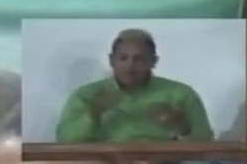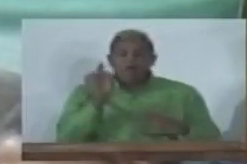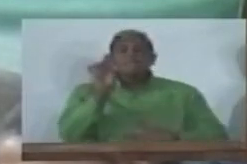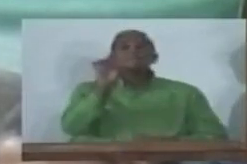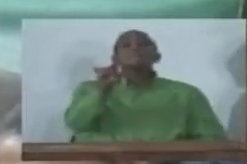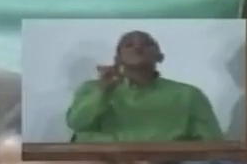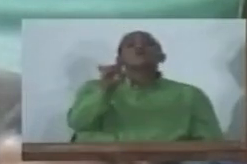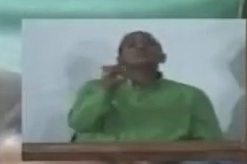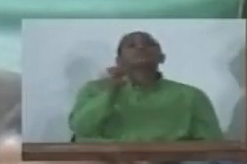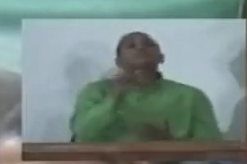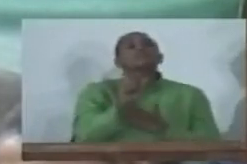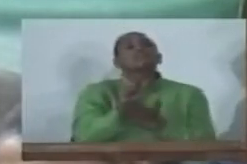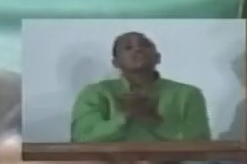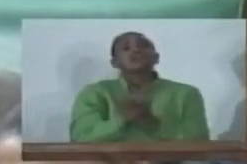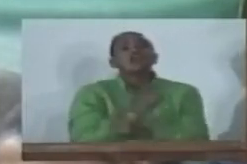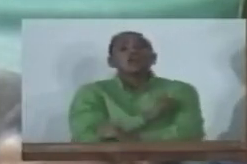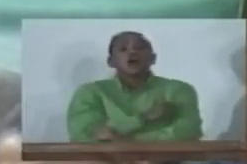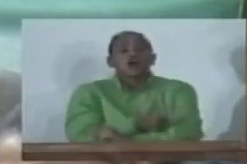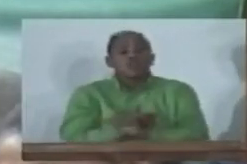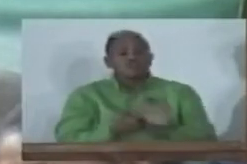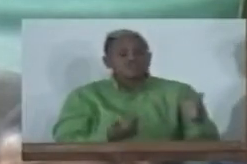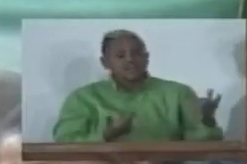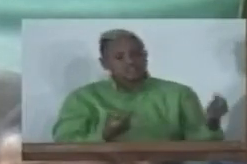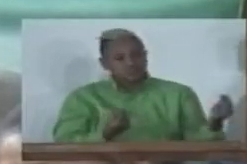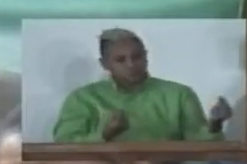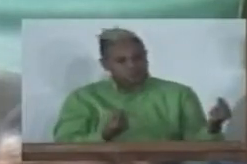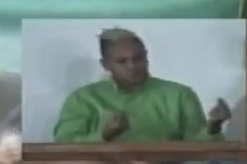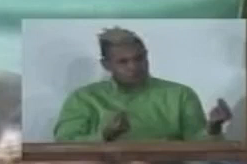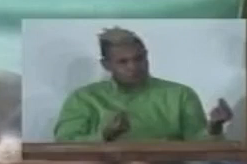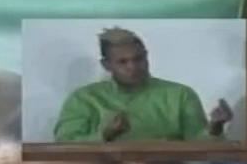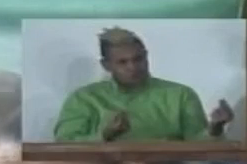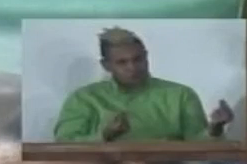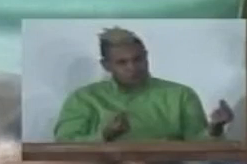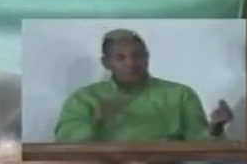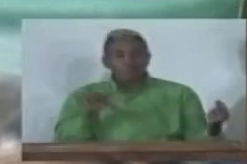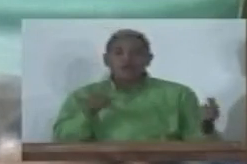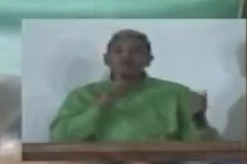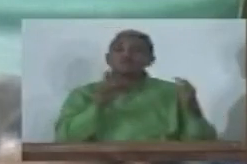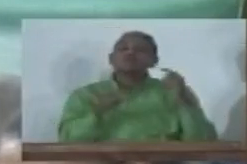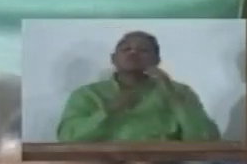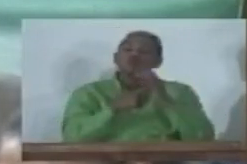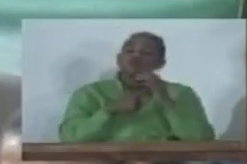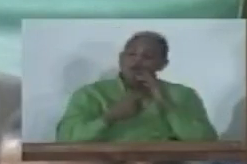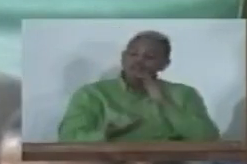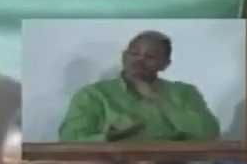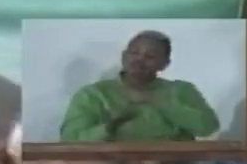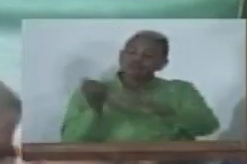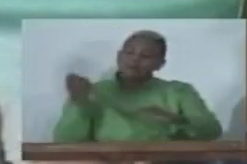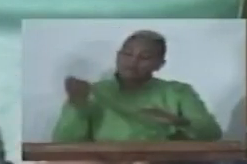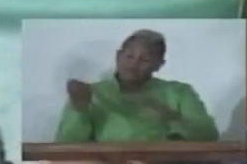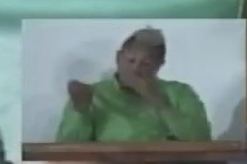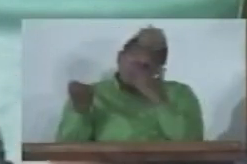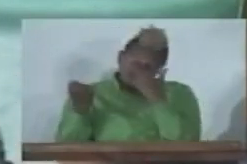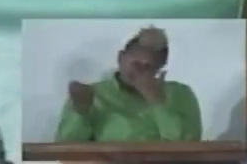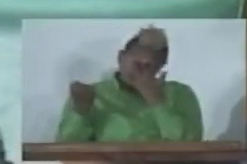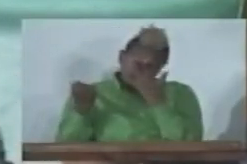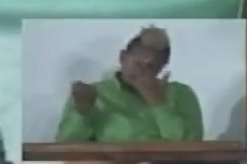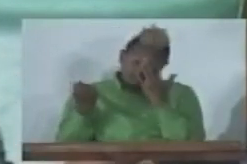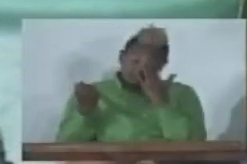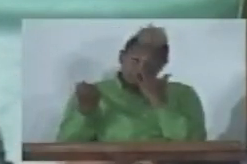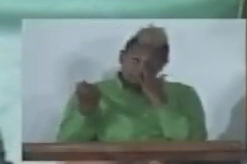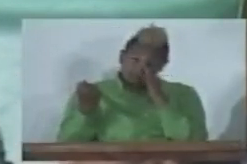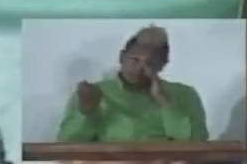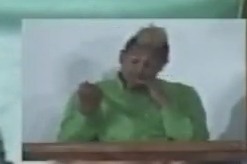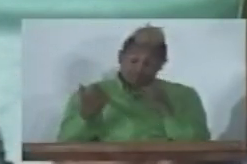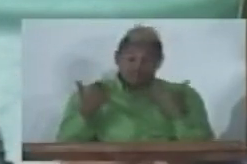be legally authorized to do so. And this requires the repeal of the existing